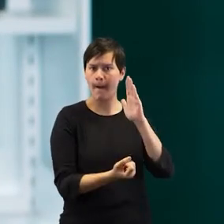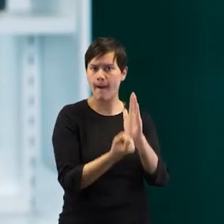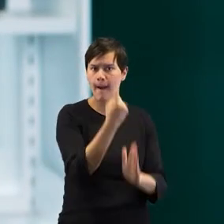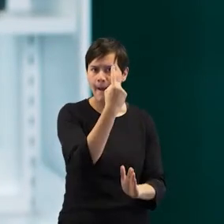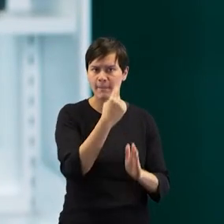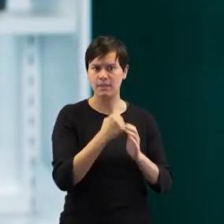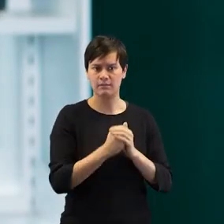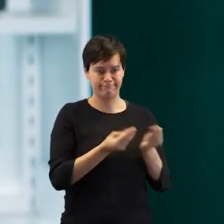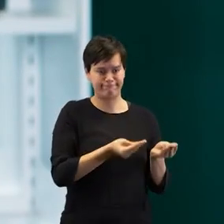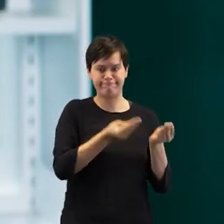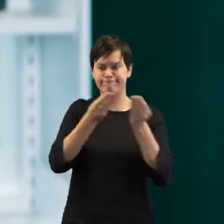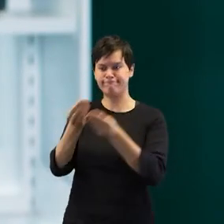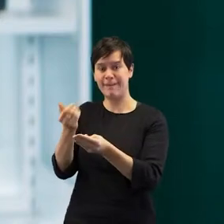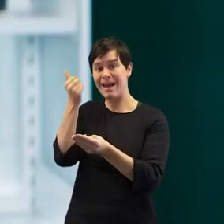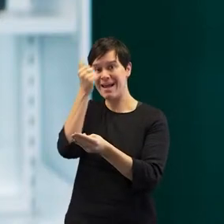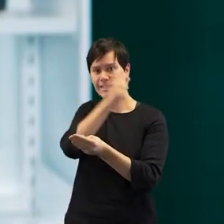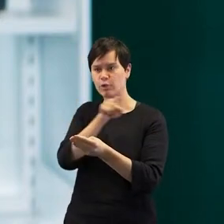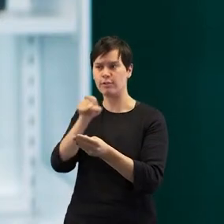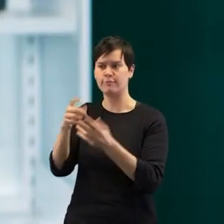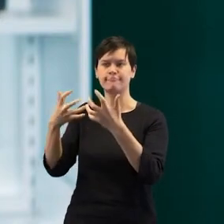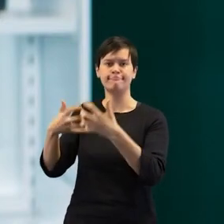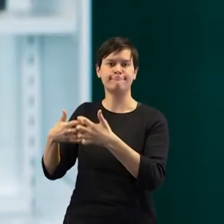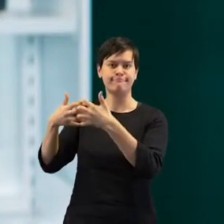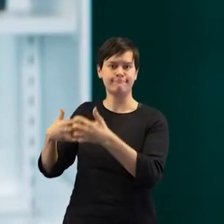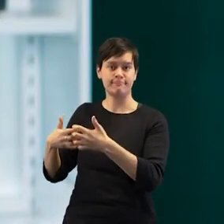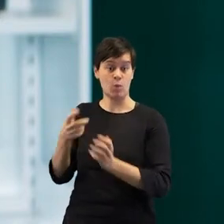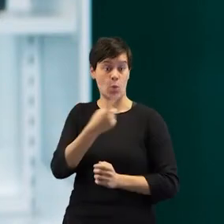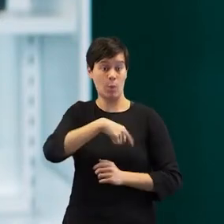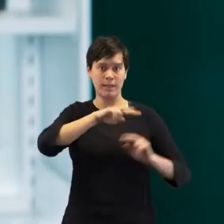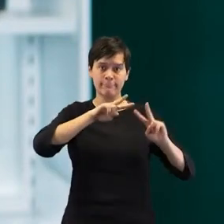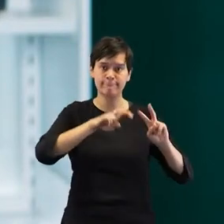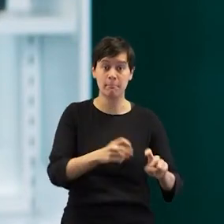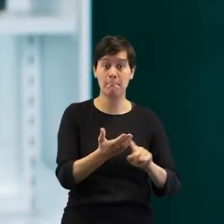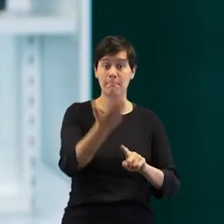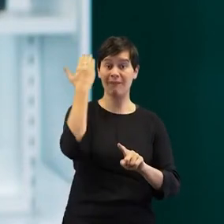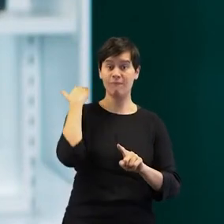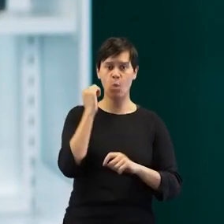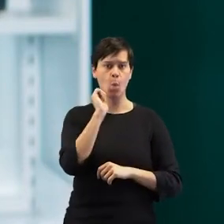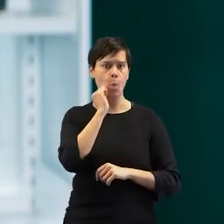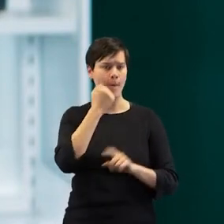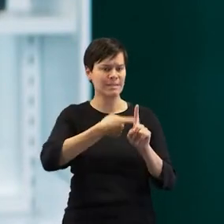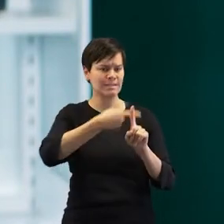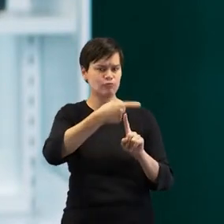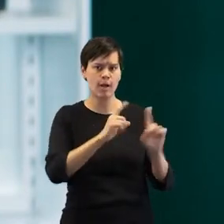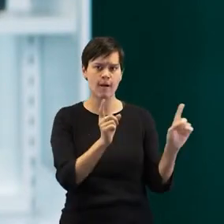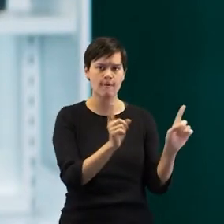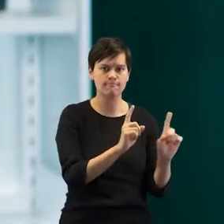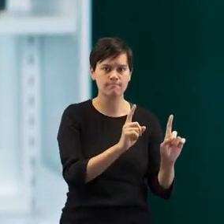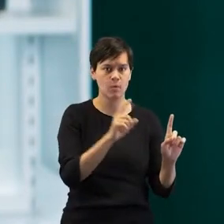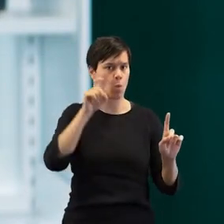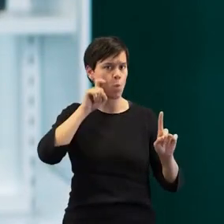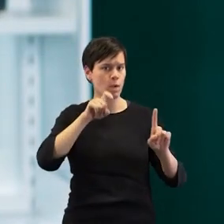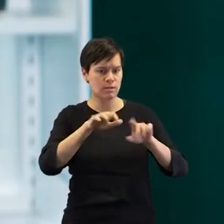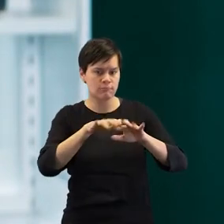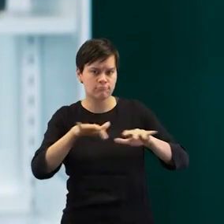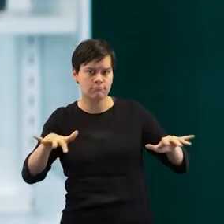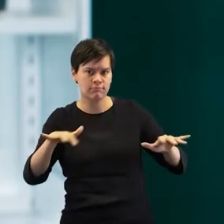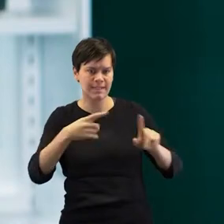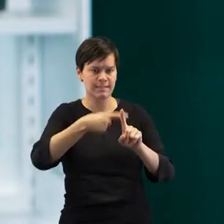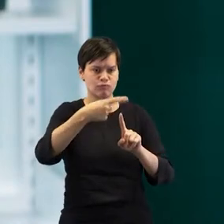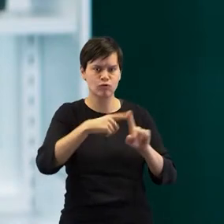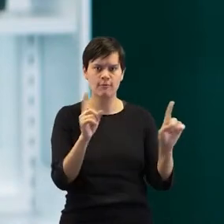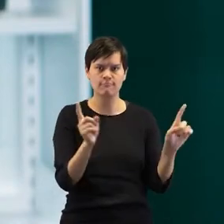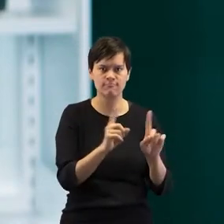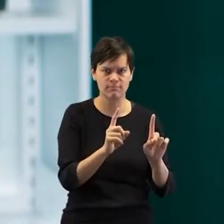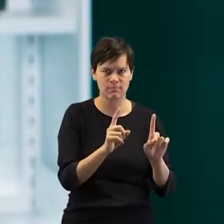ice sheet modellers do to understand the rates. So we can understand how warm was it, how warm were the oceans, why did the oceans get warm, and the modellers can